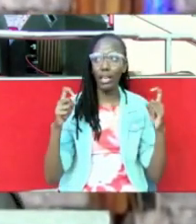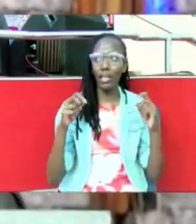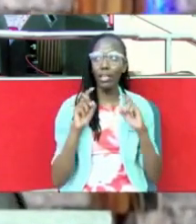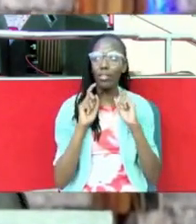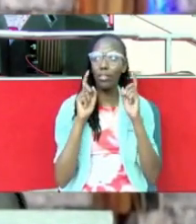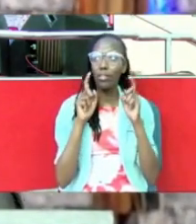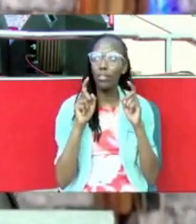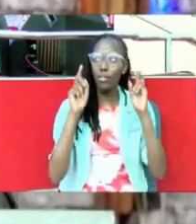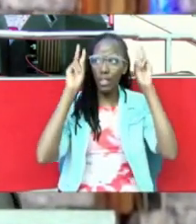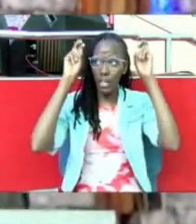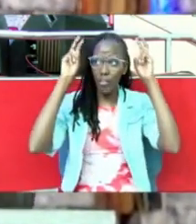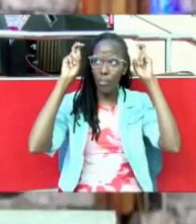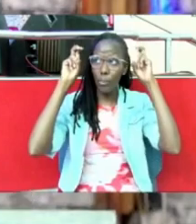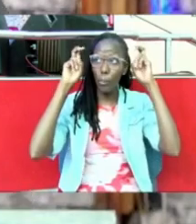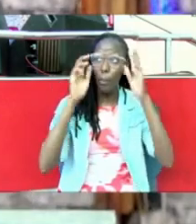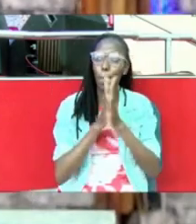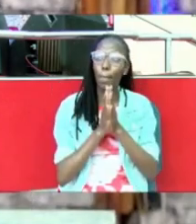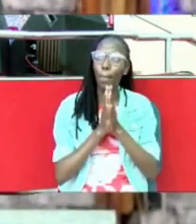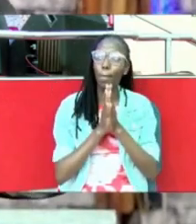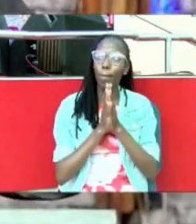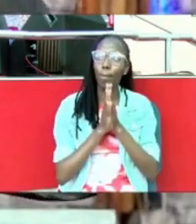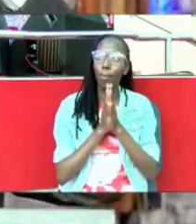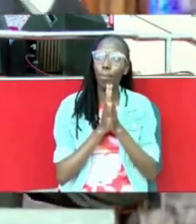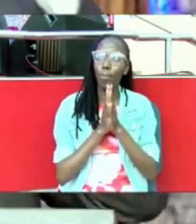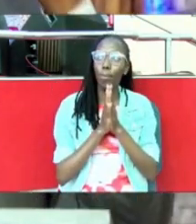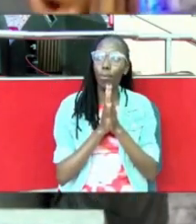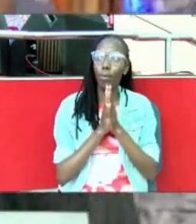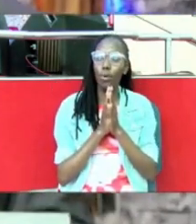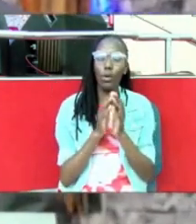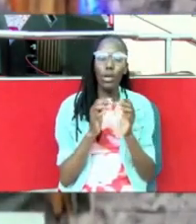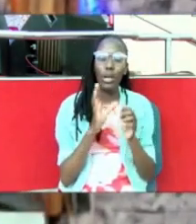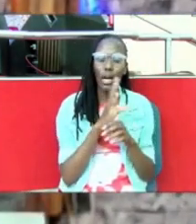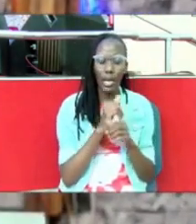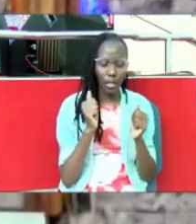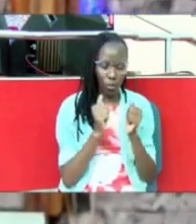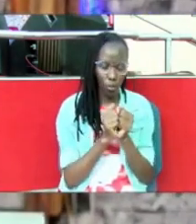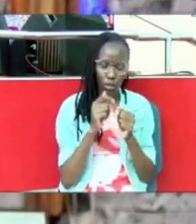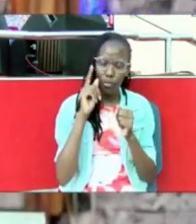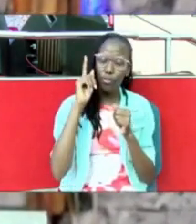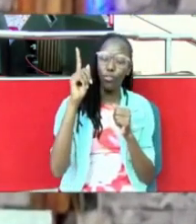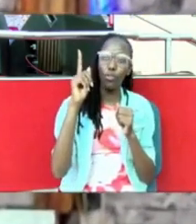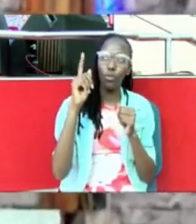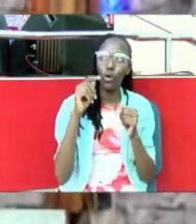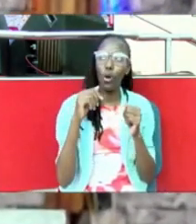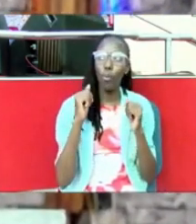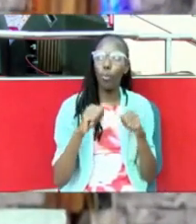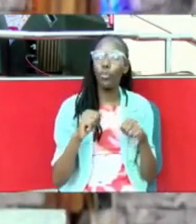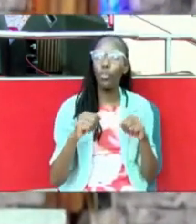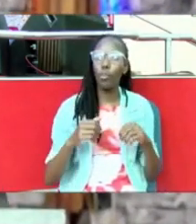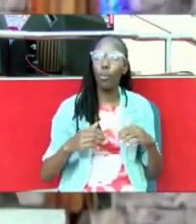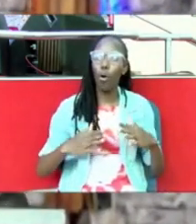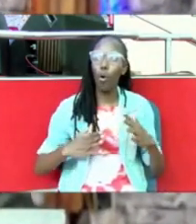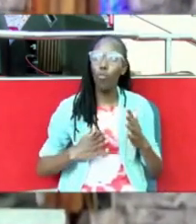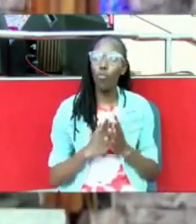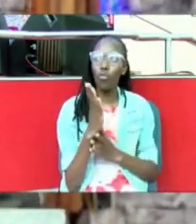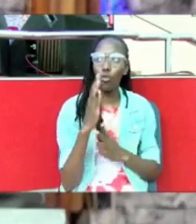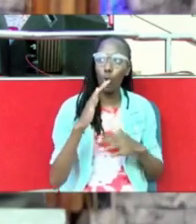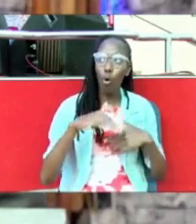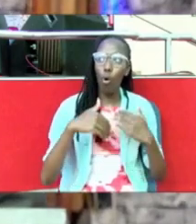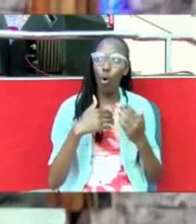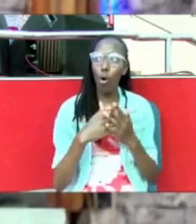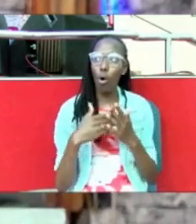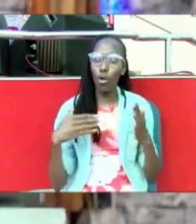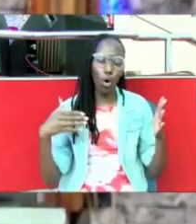naweza kabiliana na and with you my God I can scale over every wall. Na kwako nikiwa na wewe Mungu